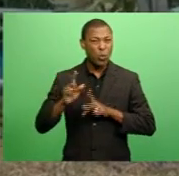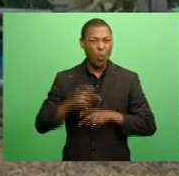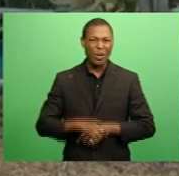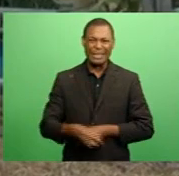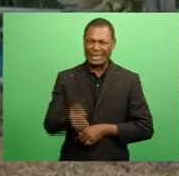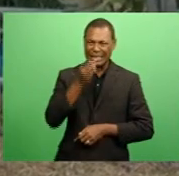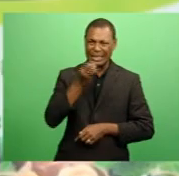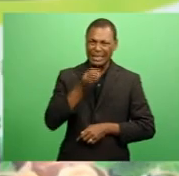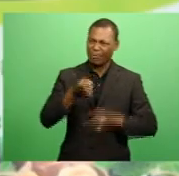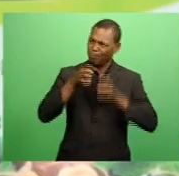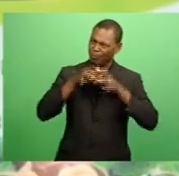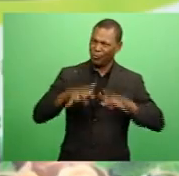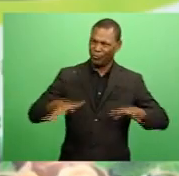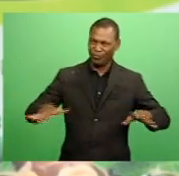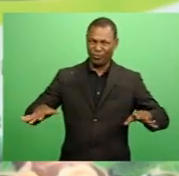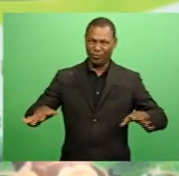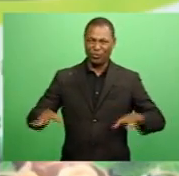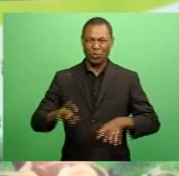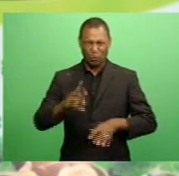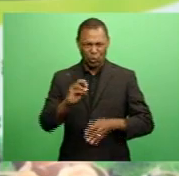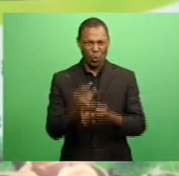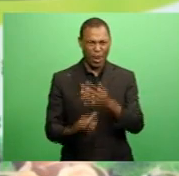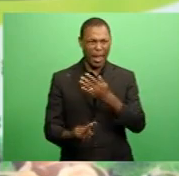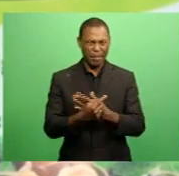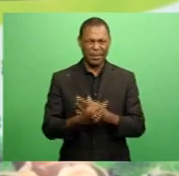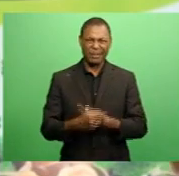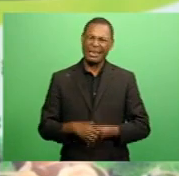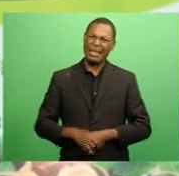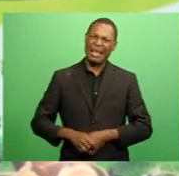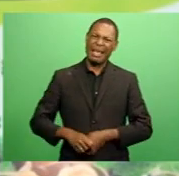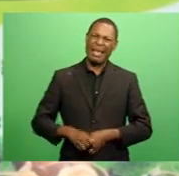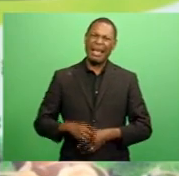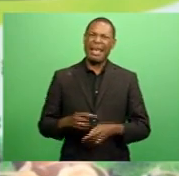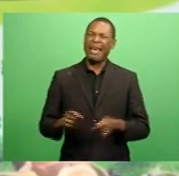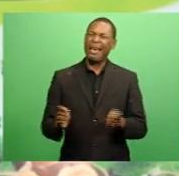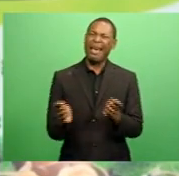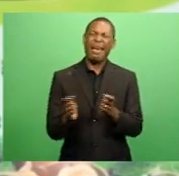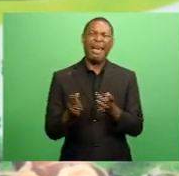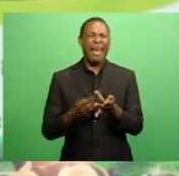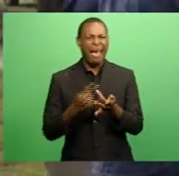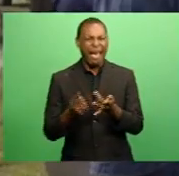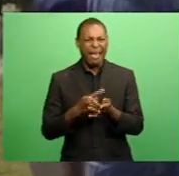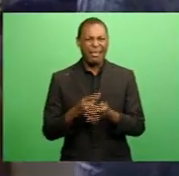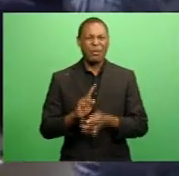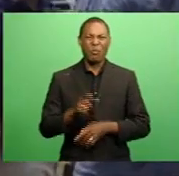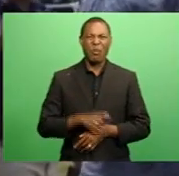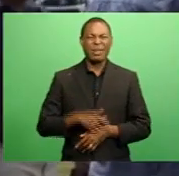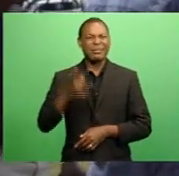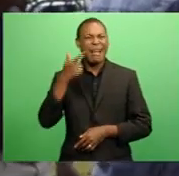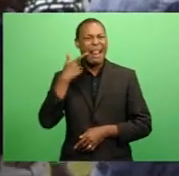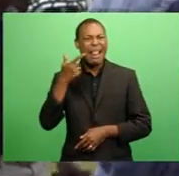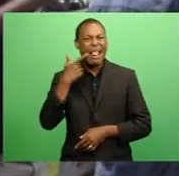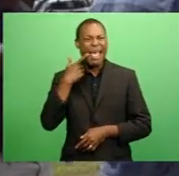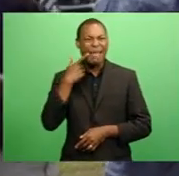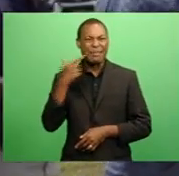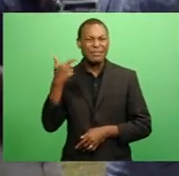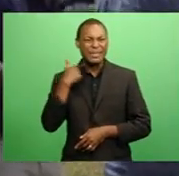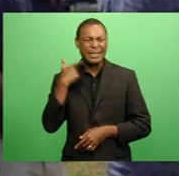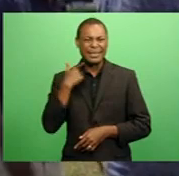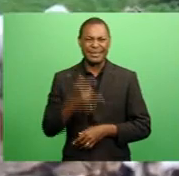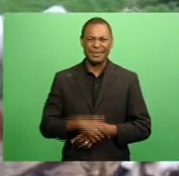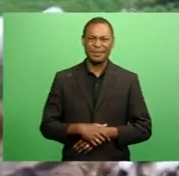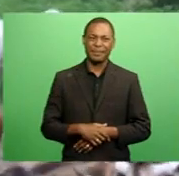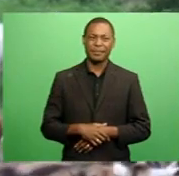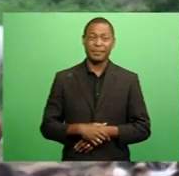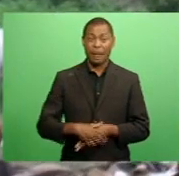widely, then goat meat could be a substitute for other meats that we're importing, for example, lamb meat. Livestock farmer Moisia